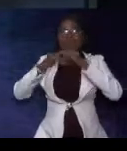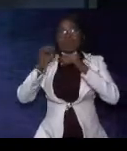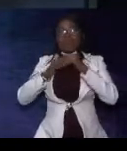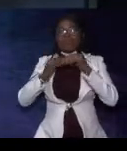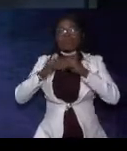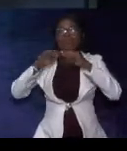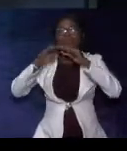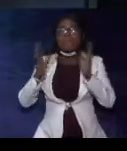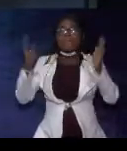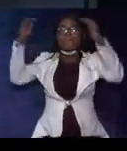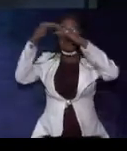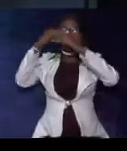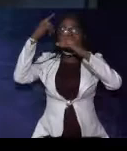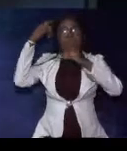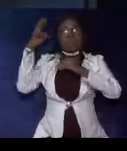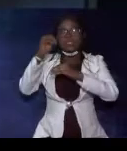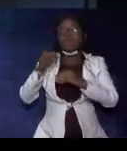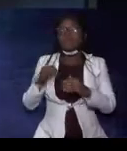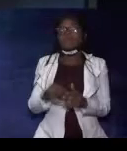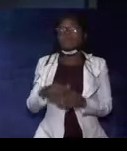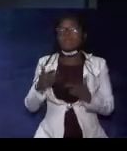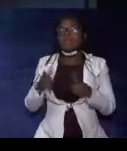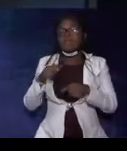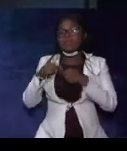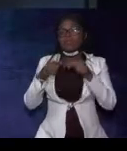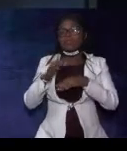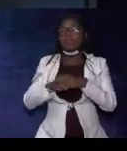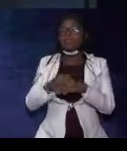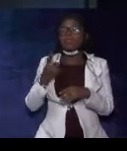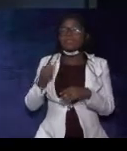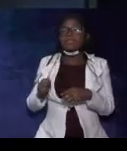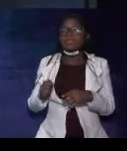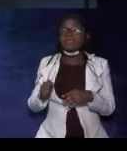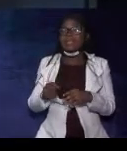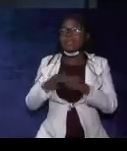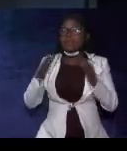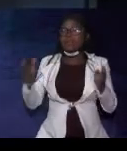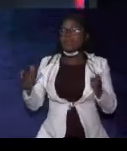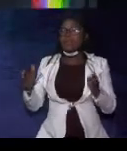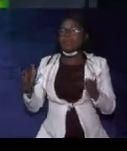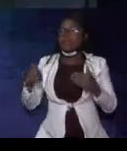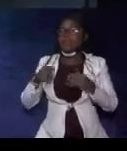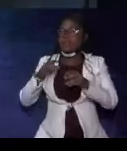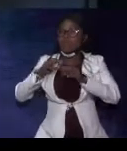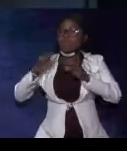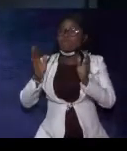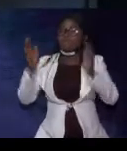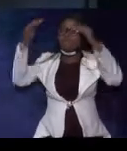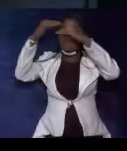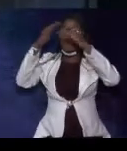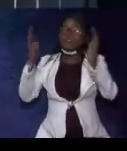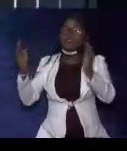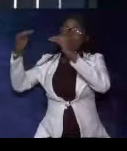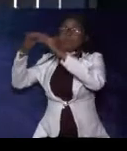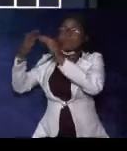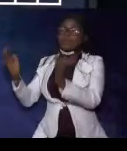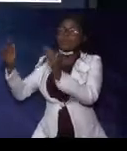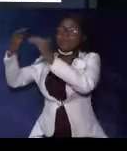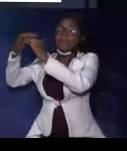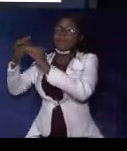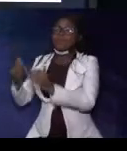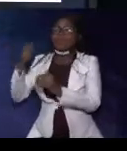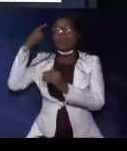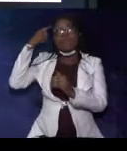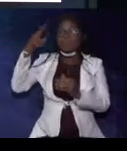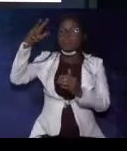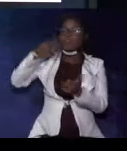that, ones. You have to build houses for all these, even if you're not going to put a number underneath them. So let's go. So the largest place value is the trillion. We